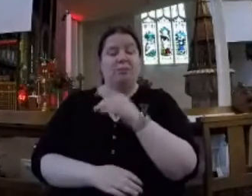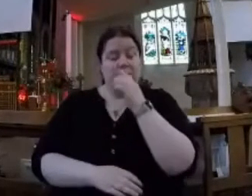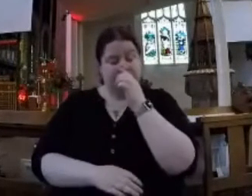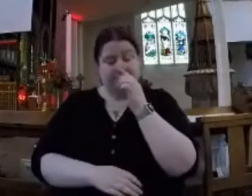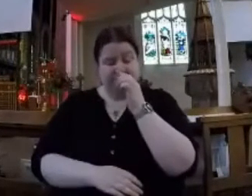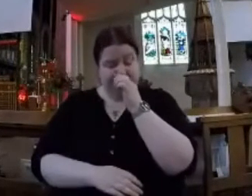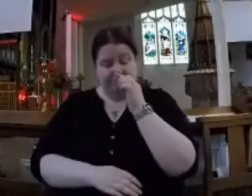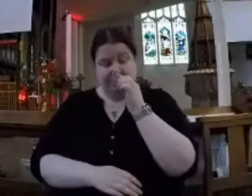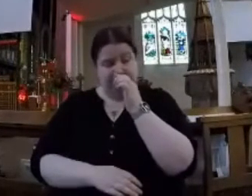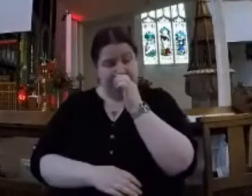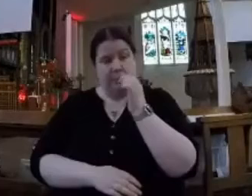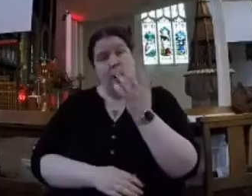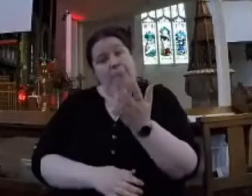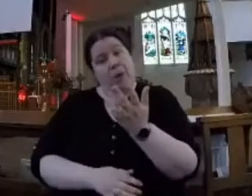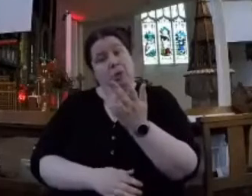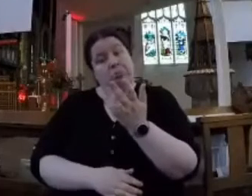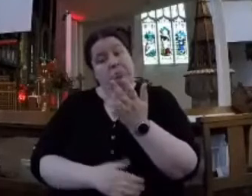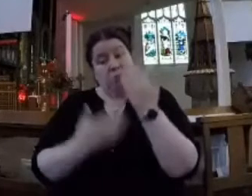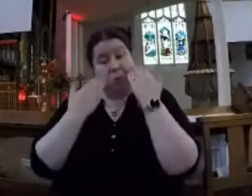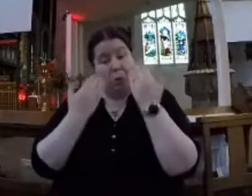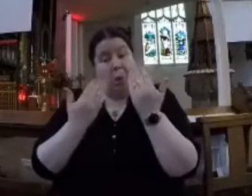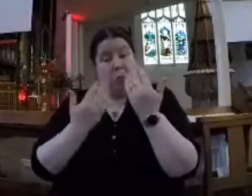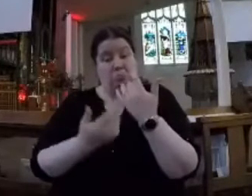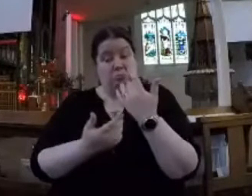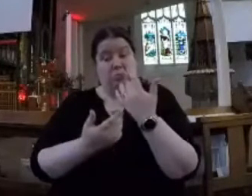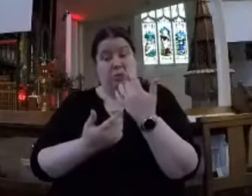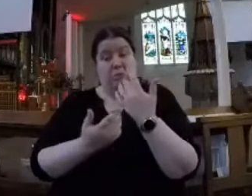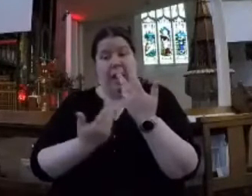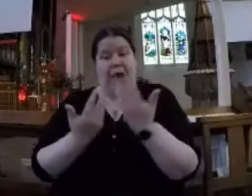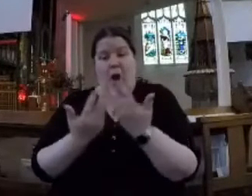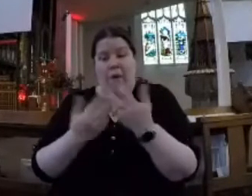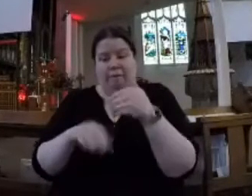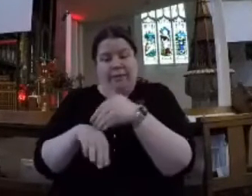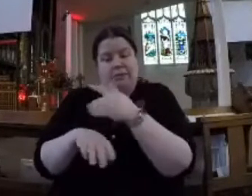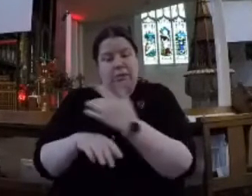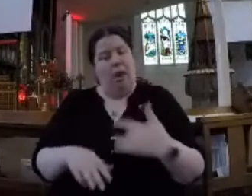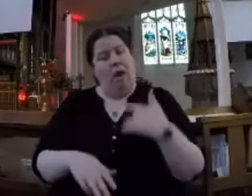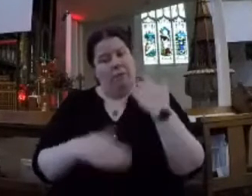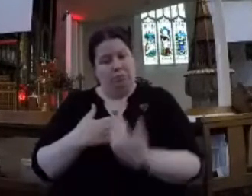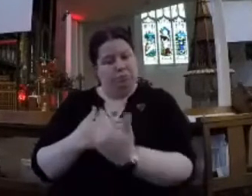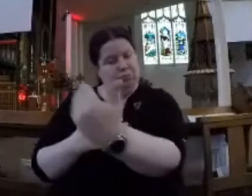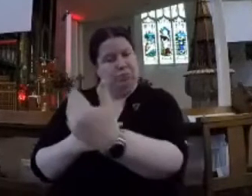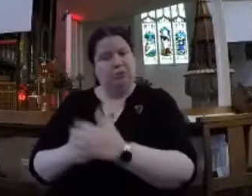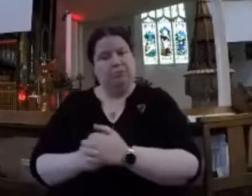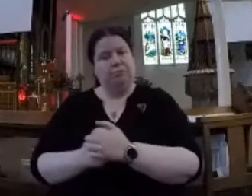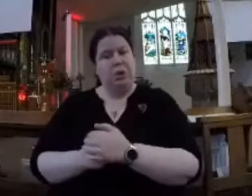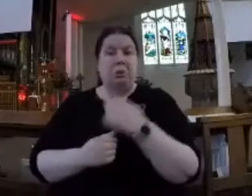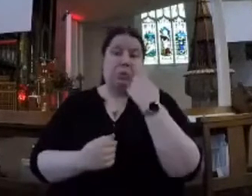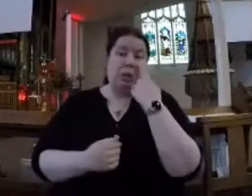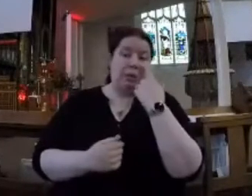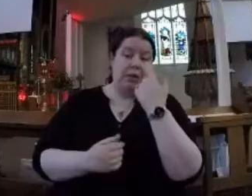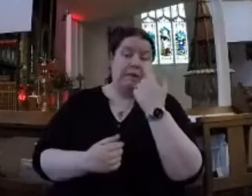But we don't see the life that she lived empowered by that love. And we don't see the potential burnout